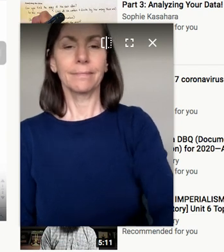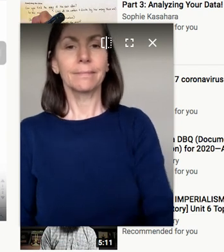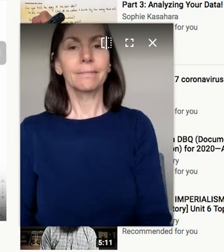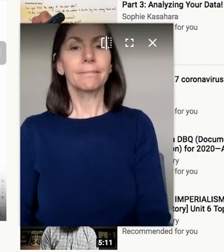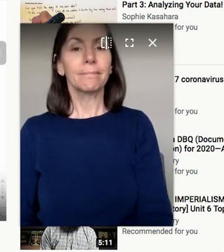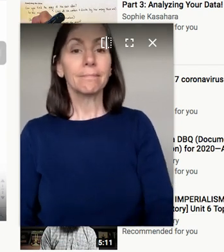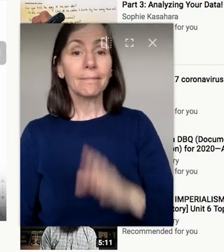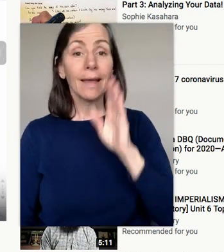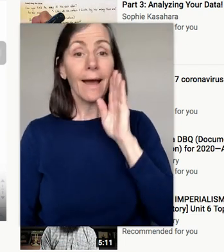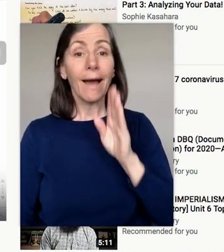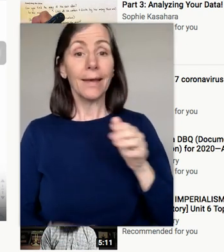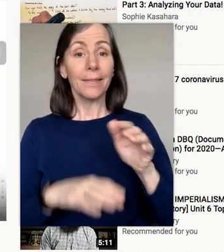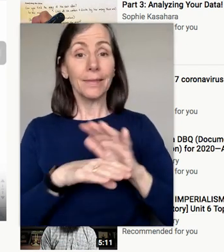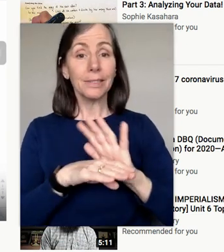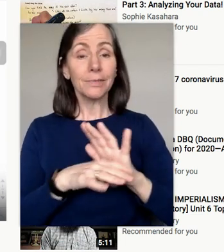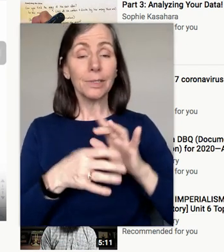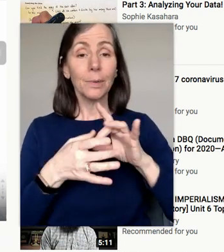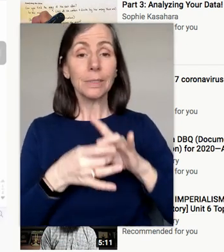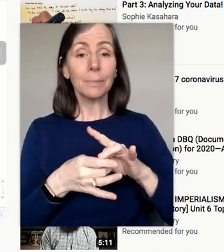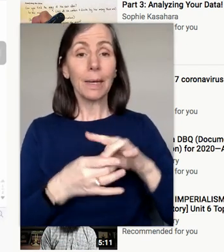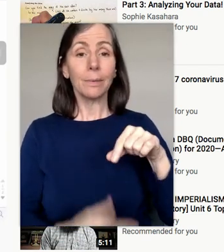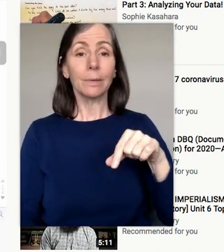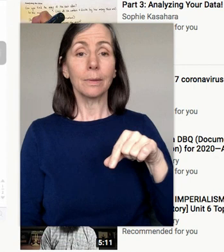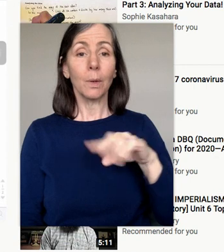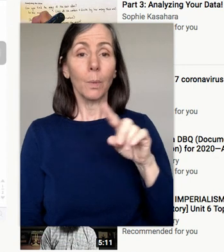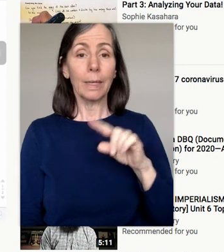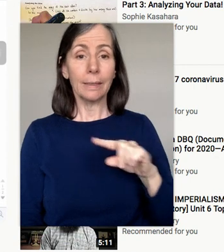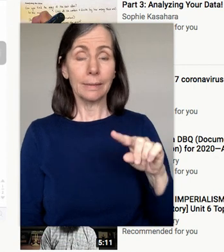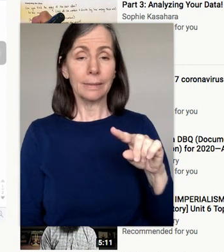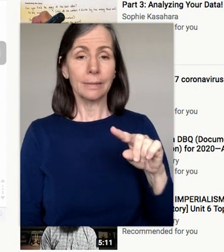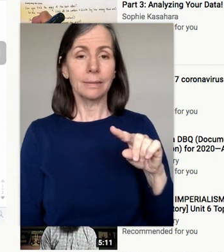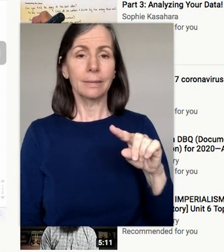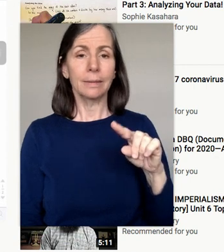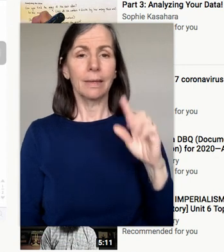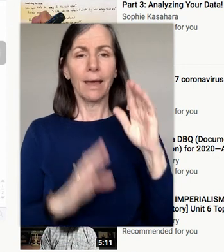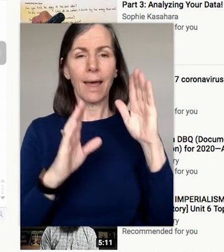video about quiz